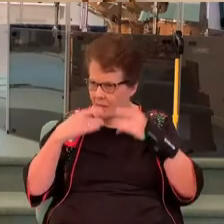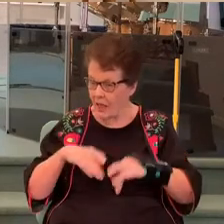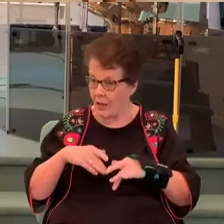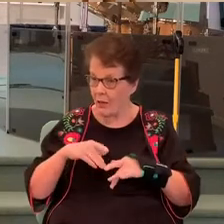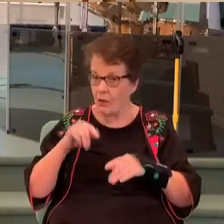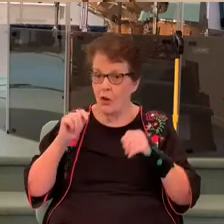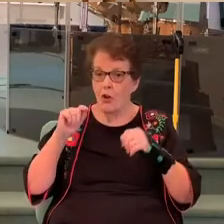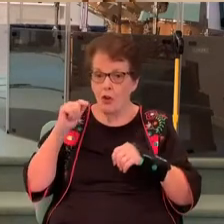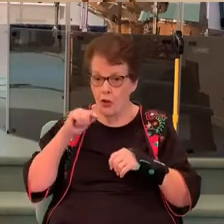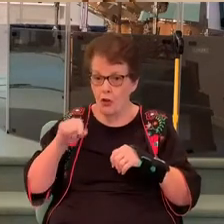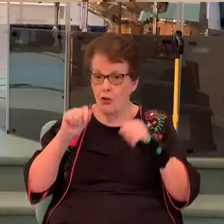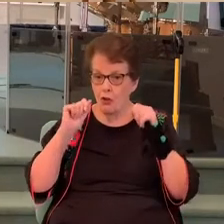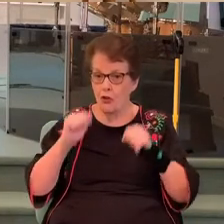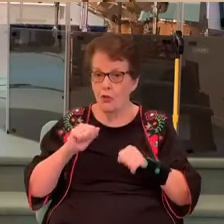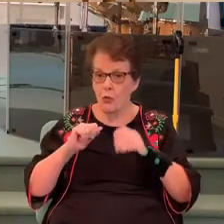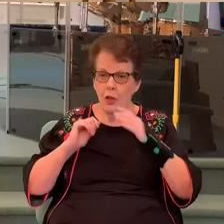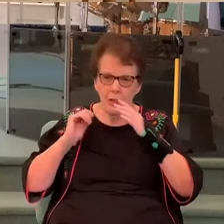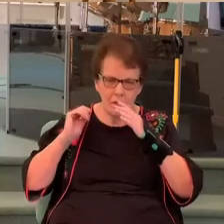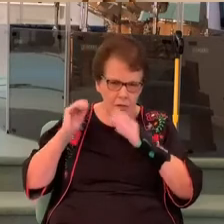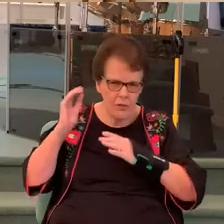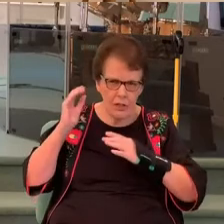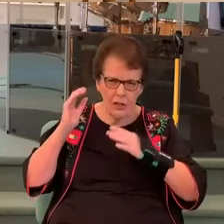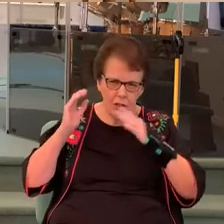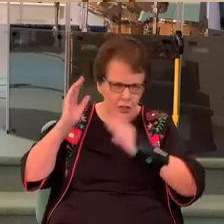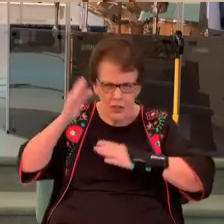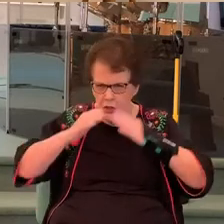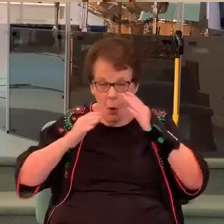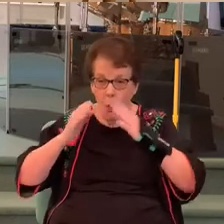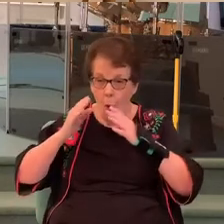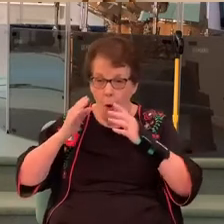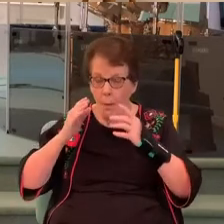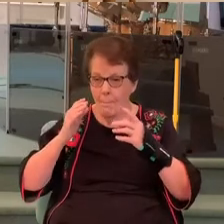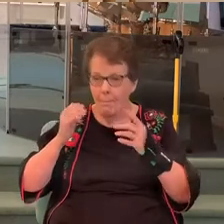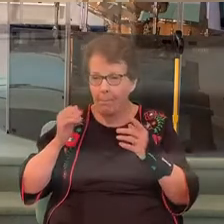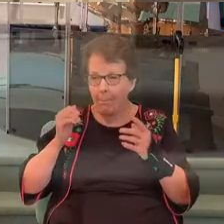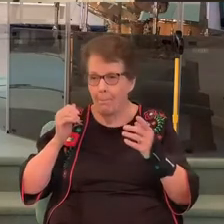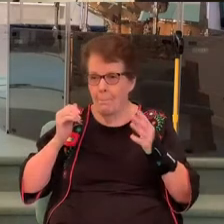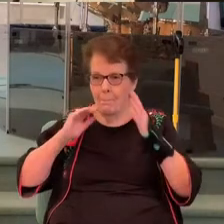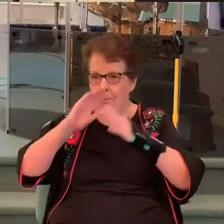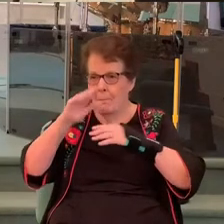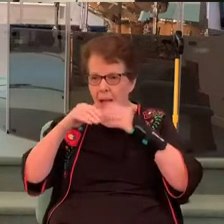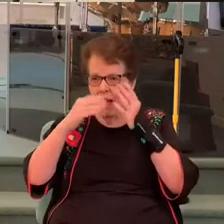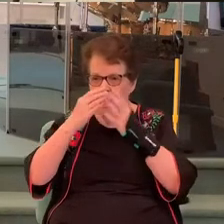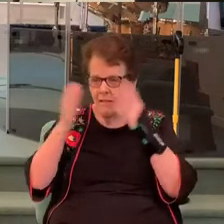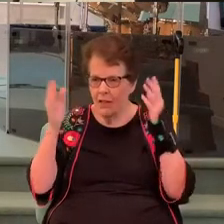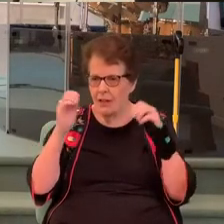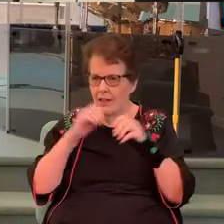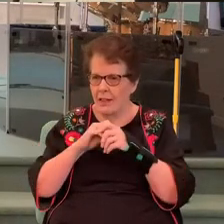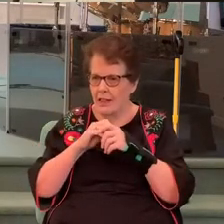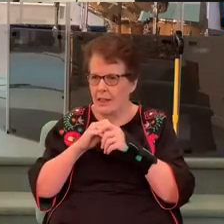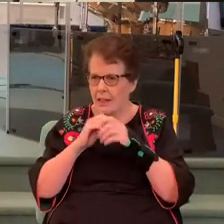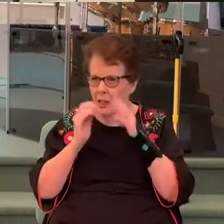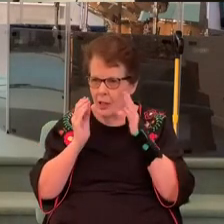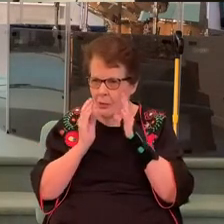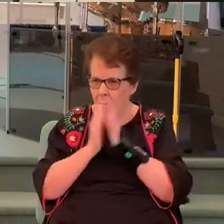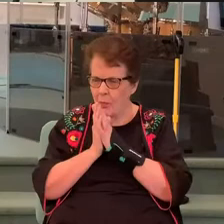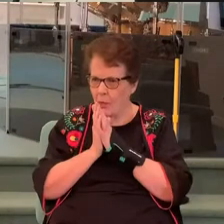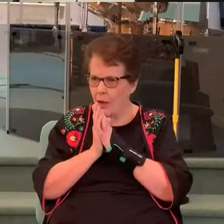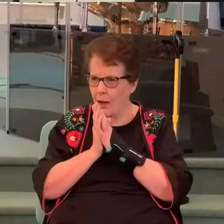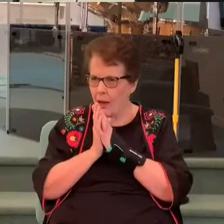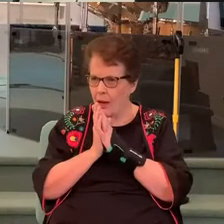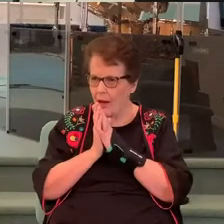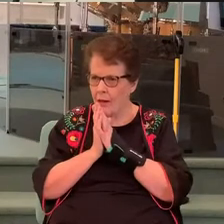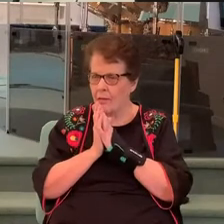heaven in prayer. And you can invite somebody in this room to join you. And if they love Jesus and they love you, they ought